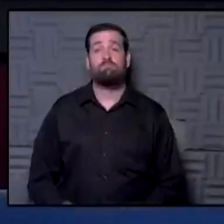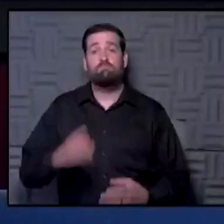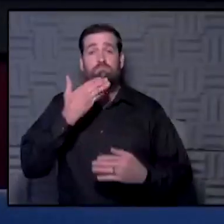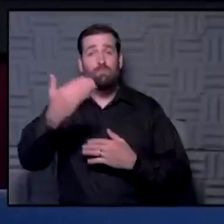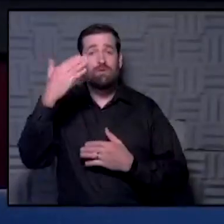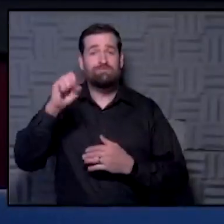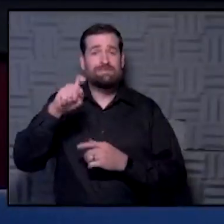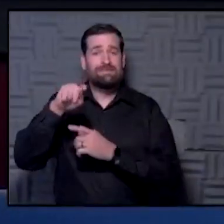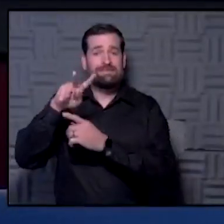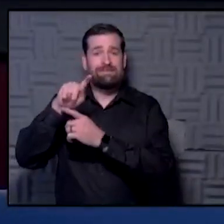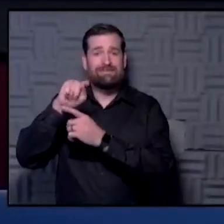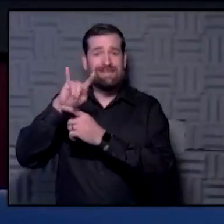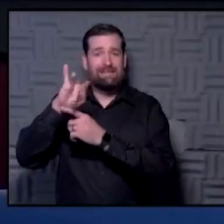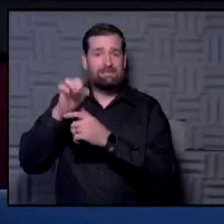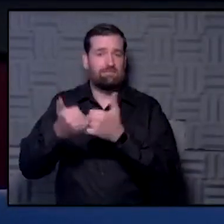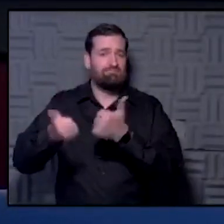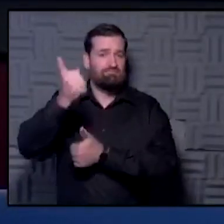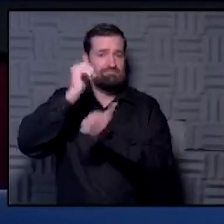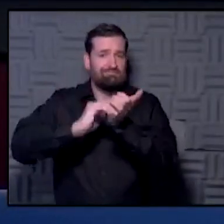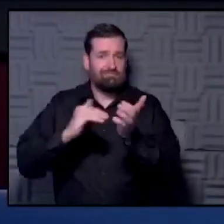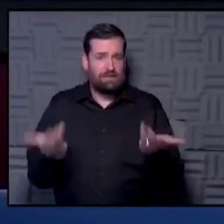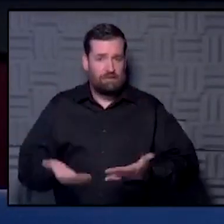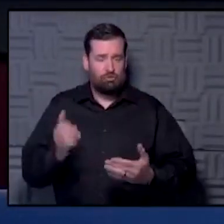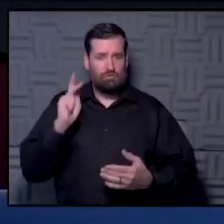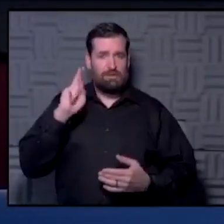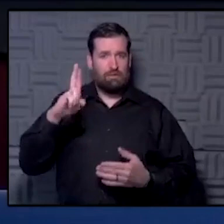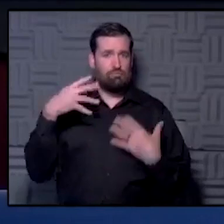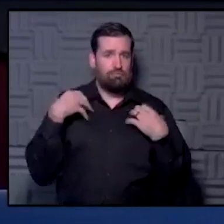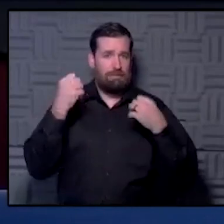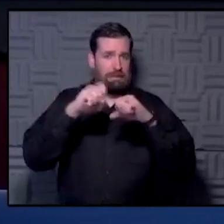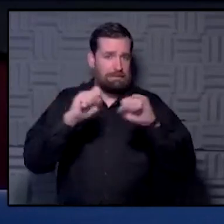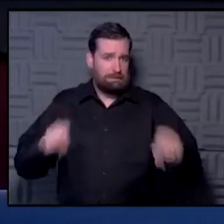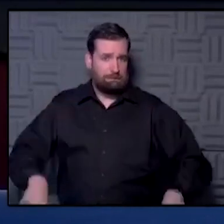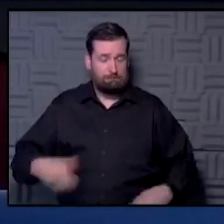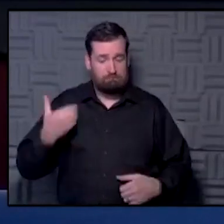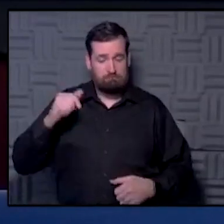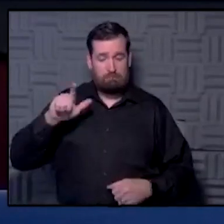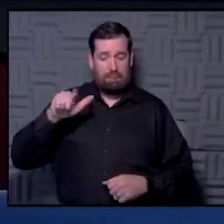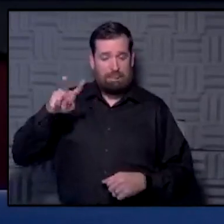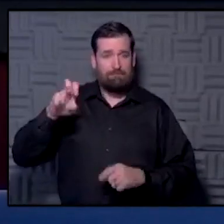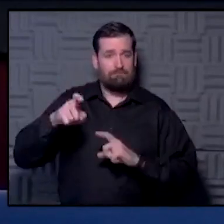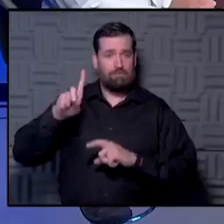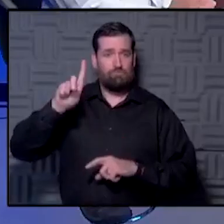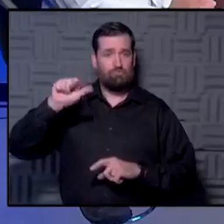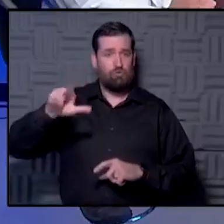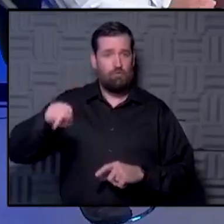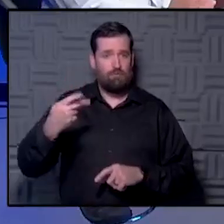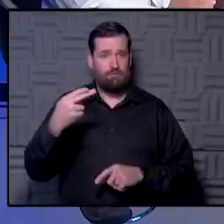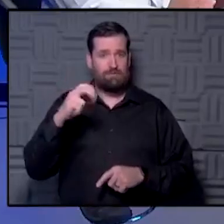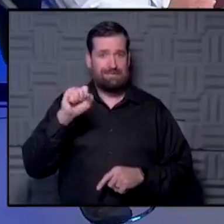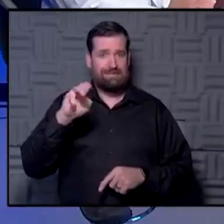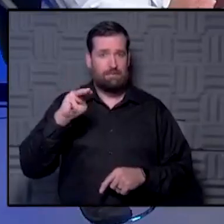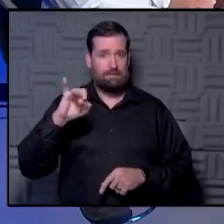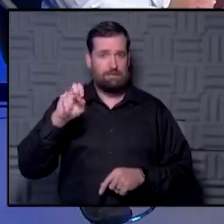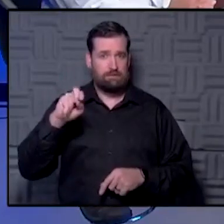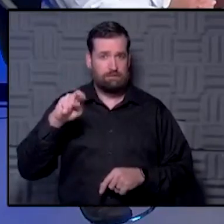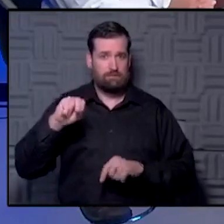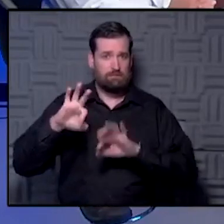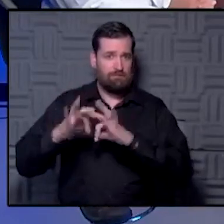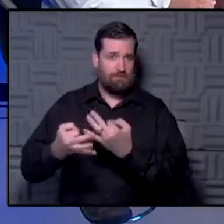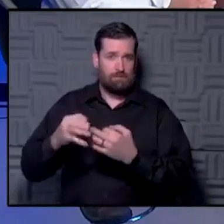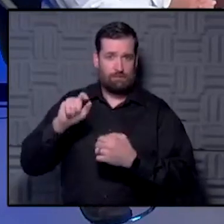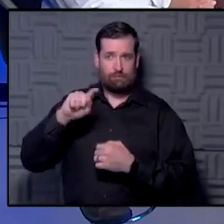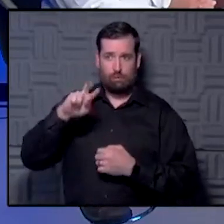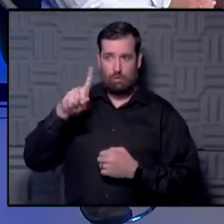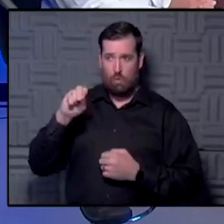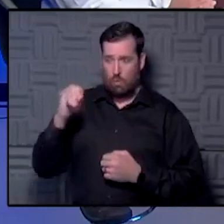Good morning. Steve Stites, Chief Medical Officer here at the University of Kansas Health System, broadcasting live from the Dolph Simons Family Studio. We're back with you this morning. I am joined on my right